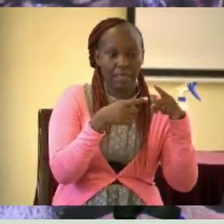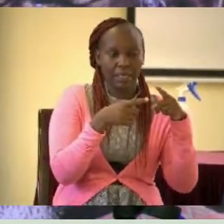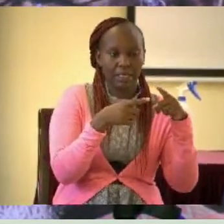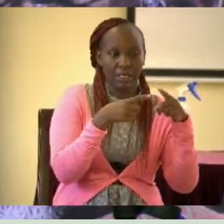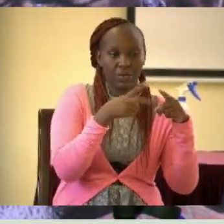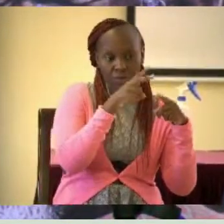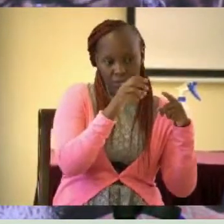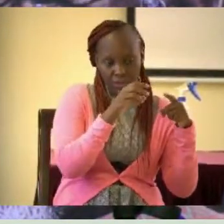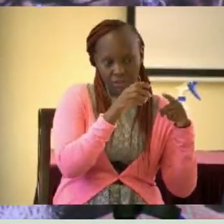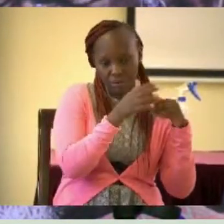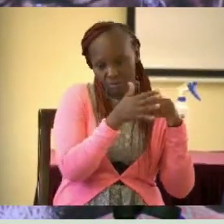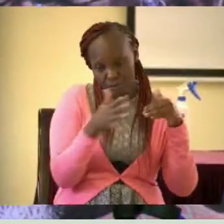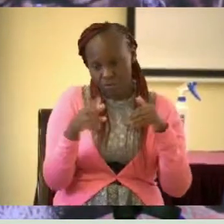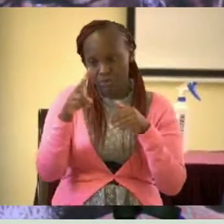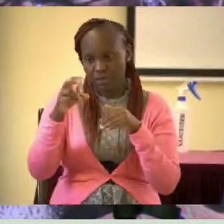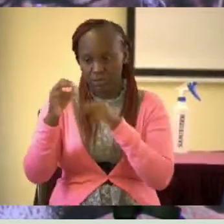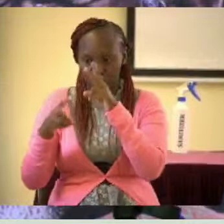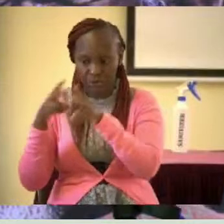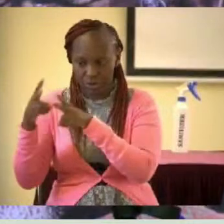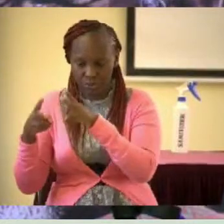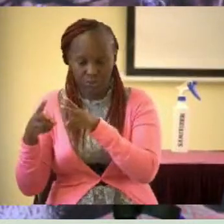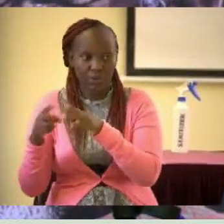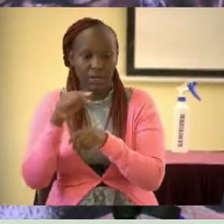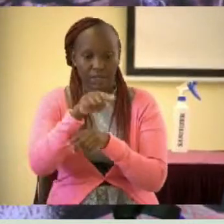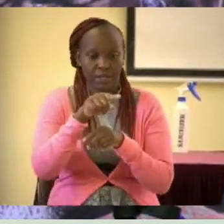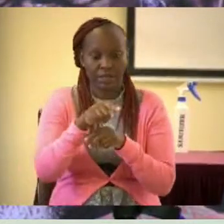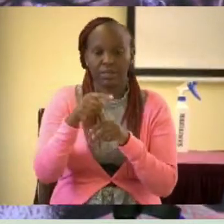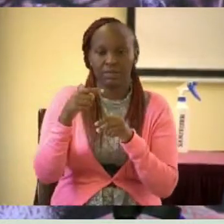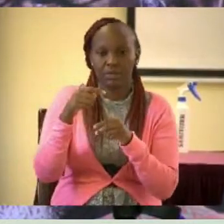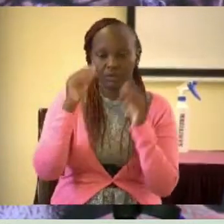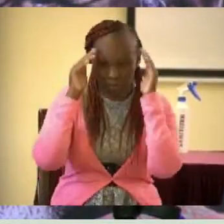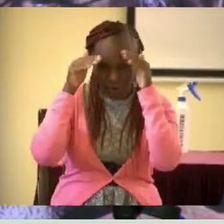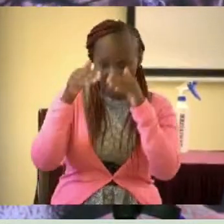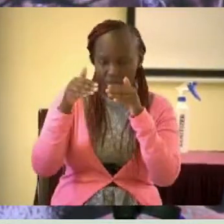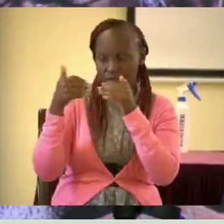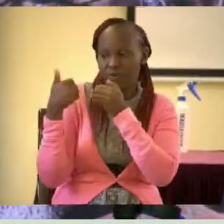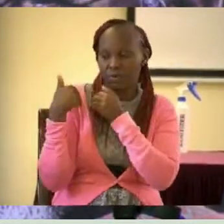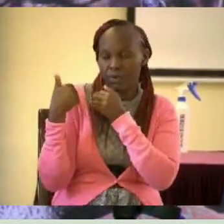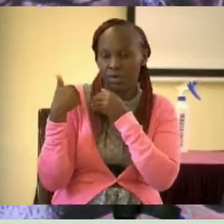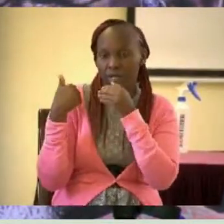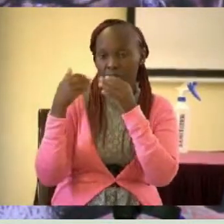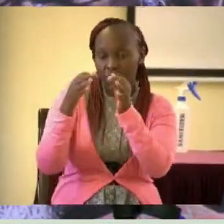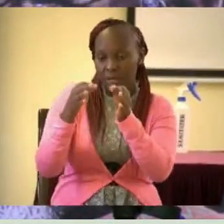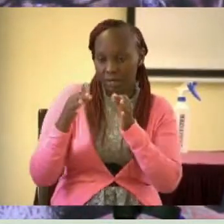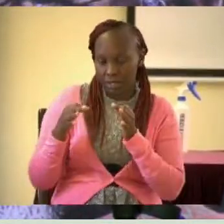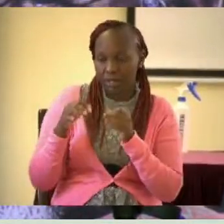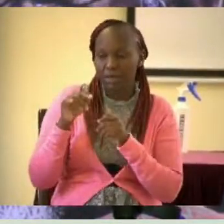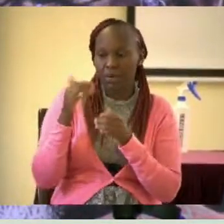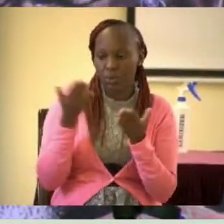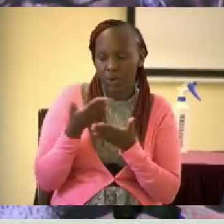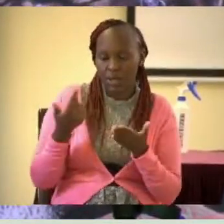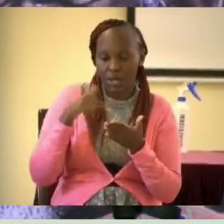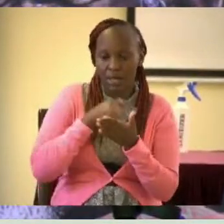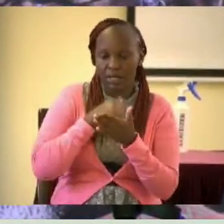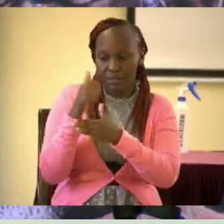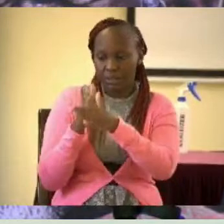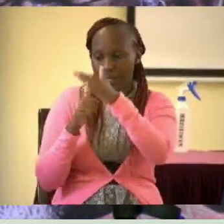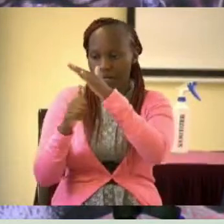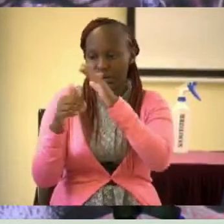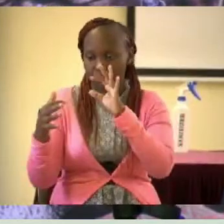2022, and accountable governance, where access to justice is also prioritized, is one of the signature